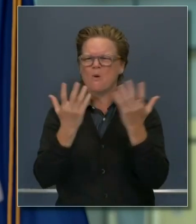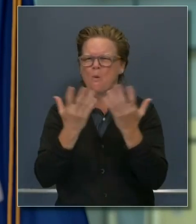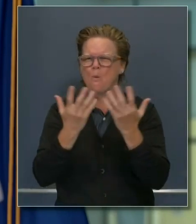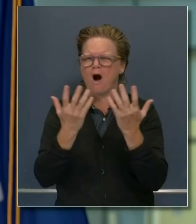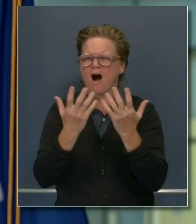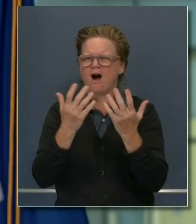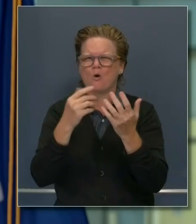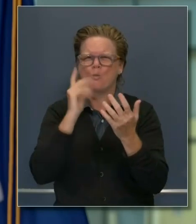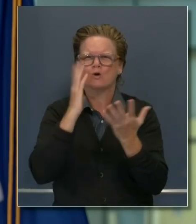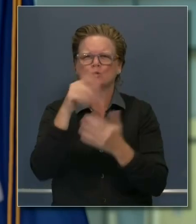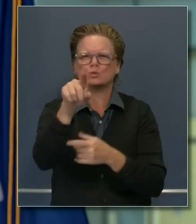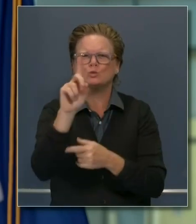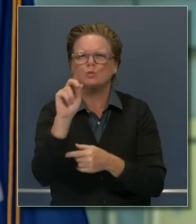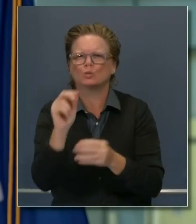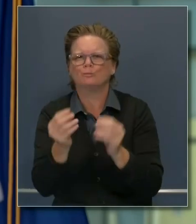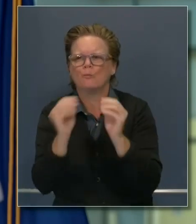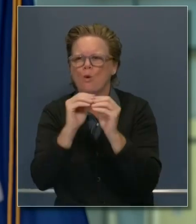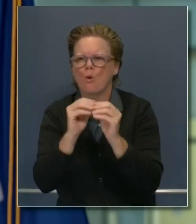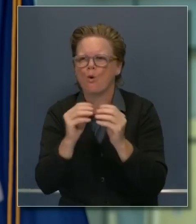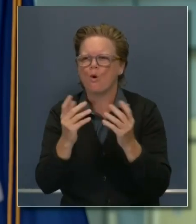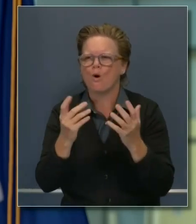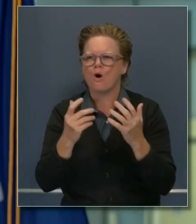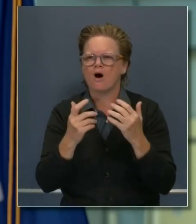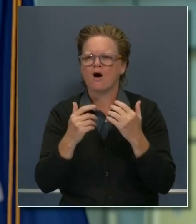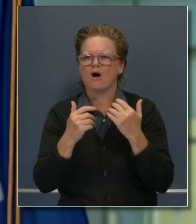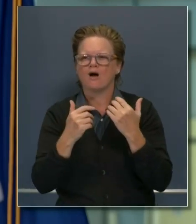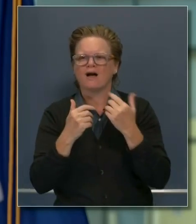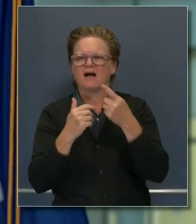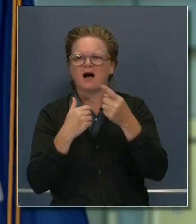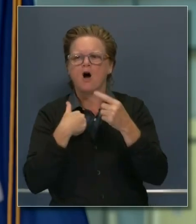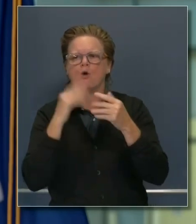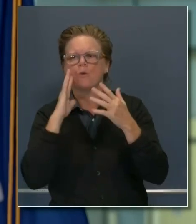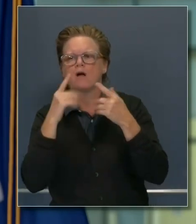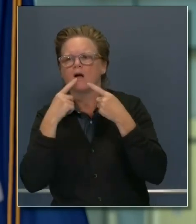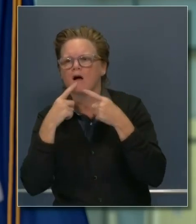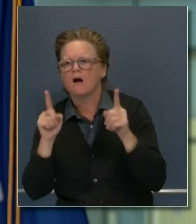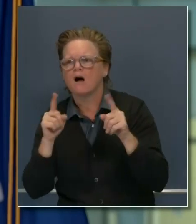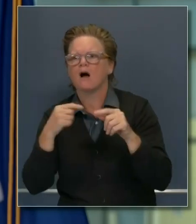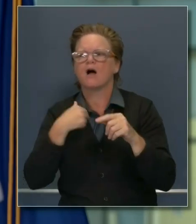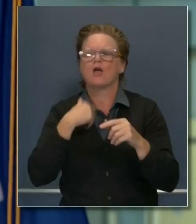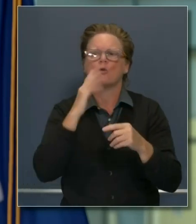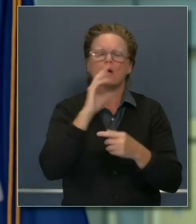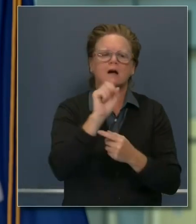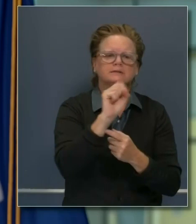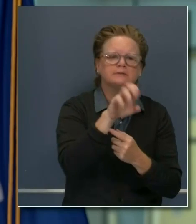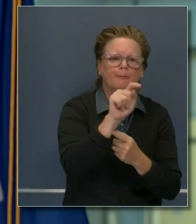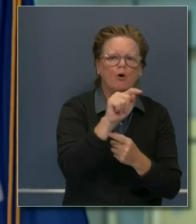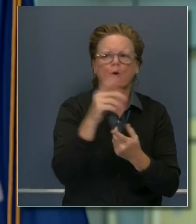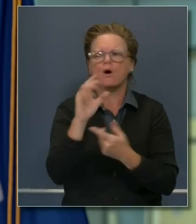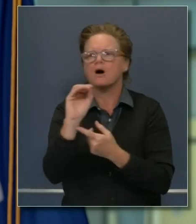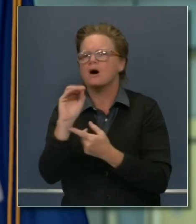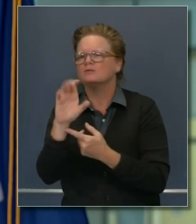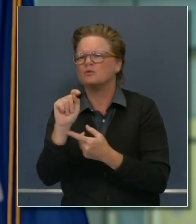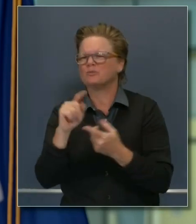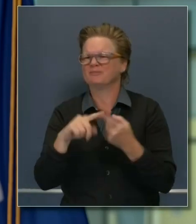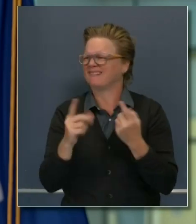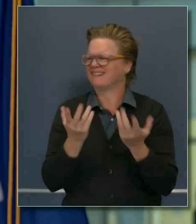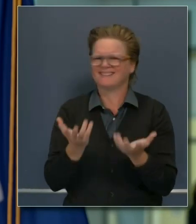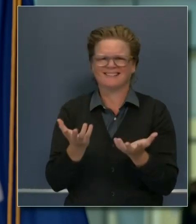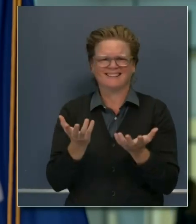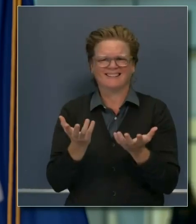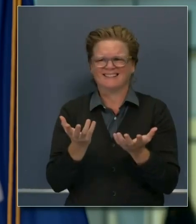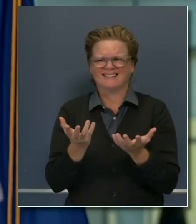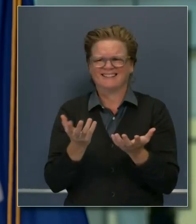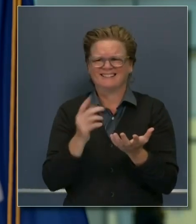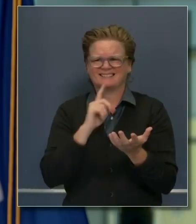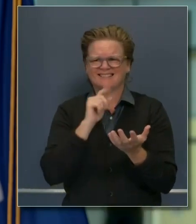X improvement by the end of September, X by mid-October? I mean, there's some accountability here that people want to know that something's getting done. Yeah, that's why